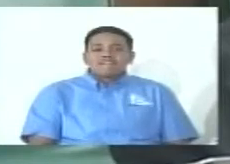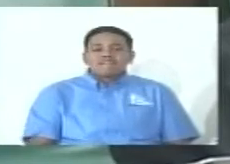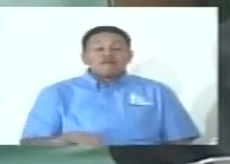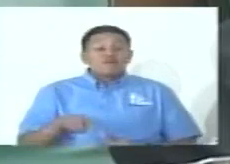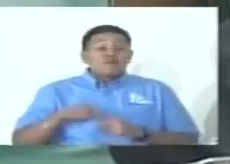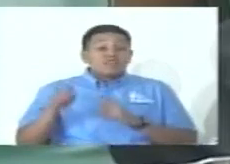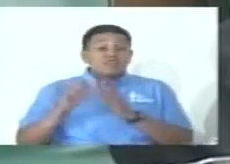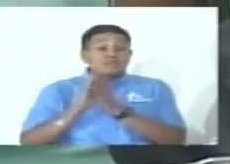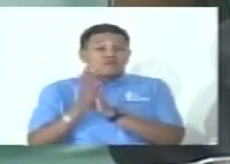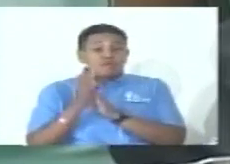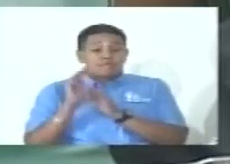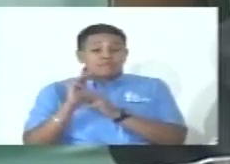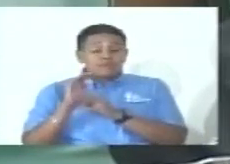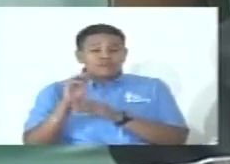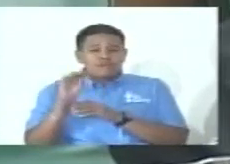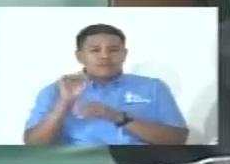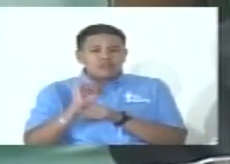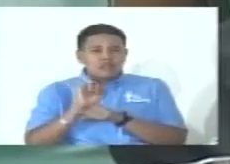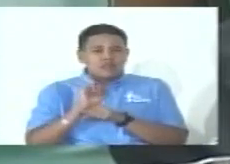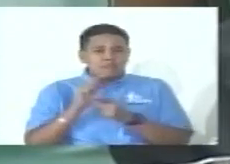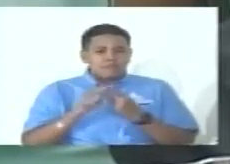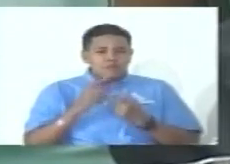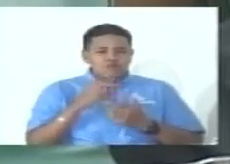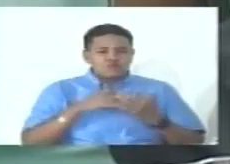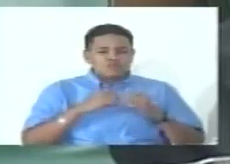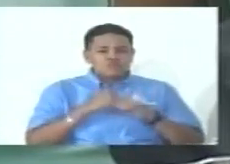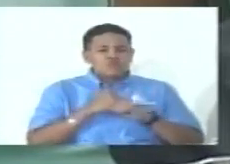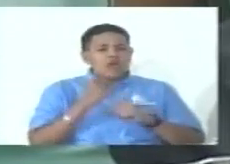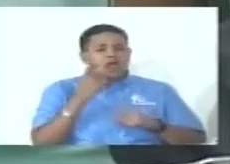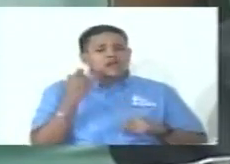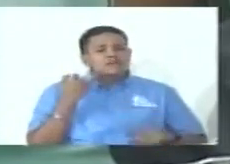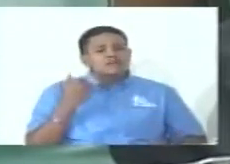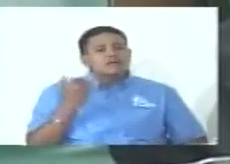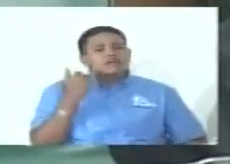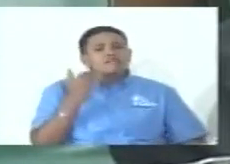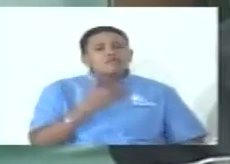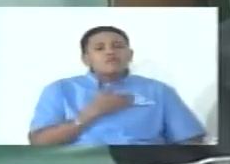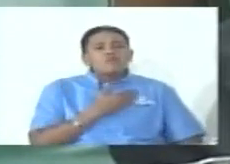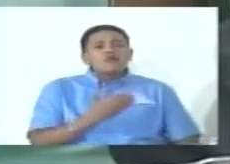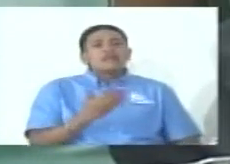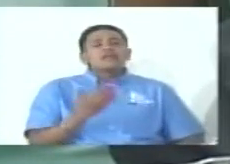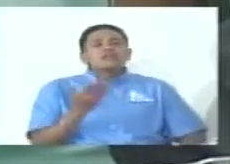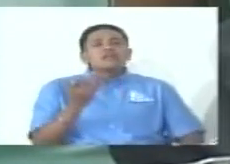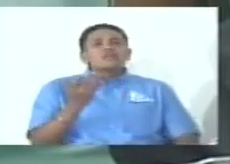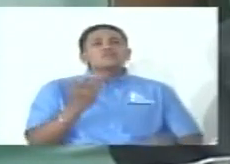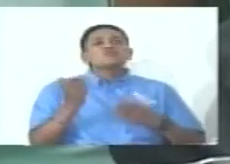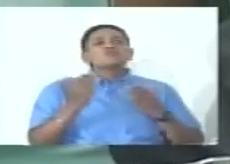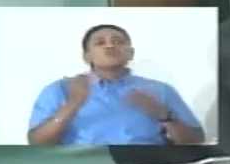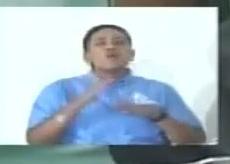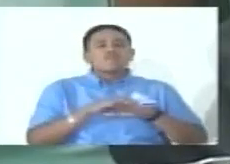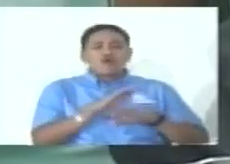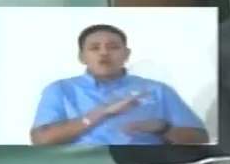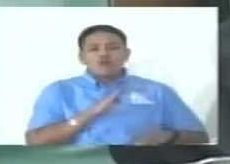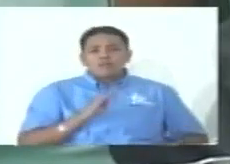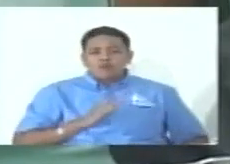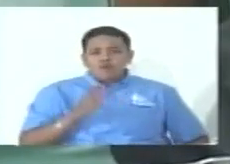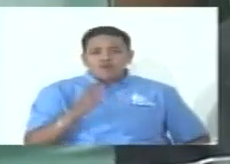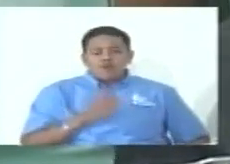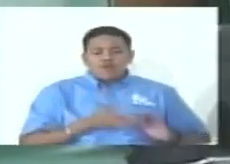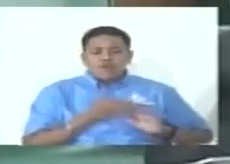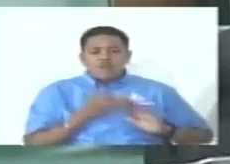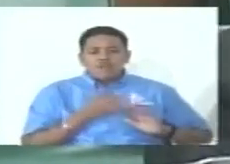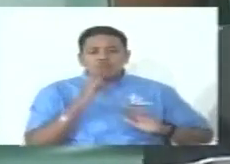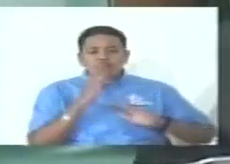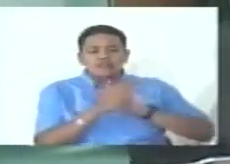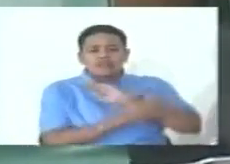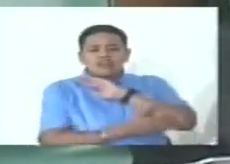she asked me if I was willing to serve on the board, the